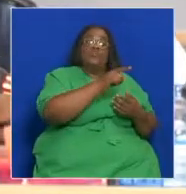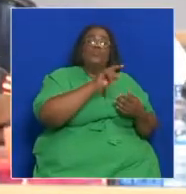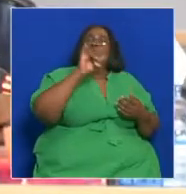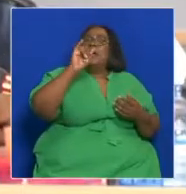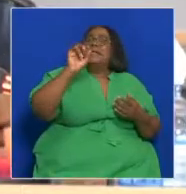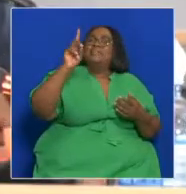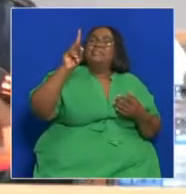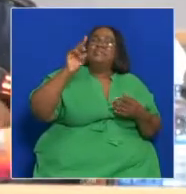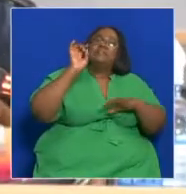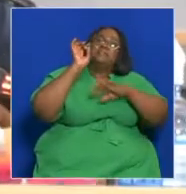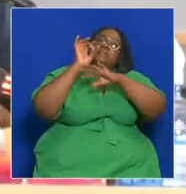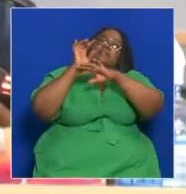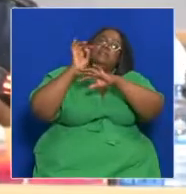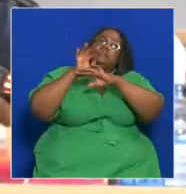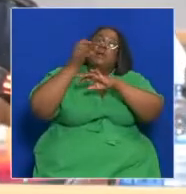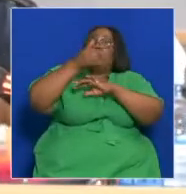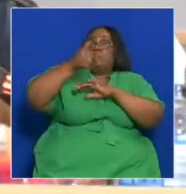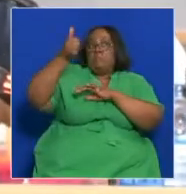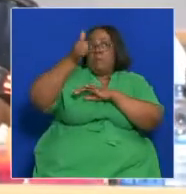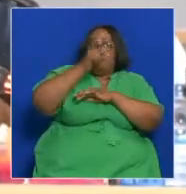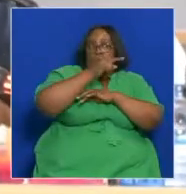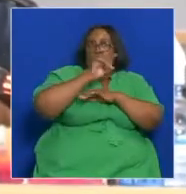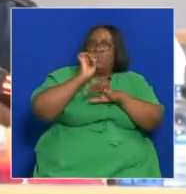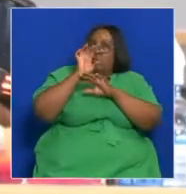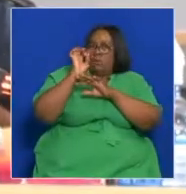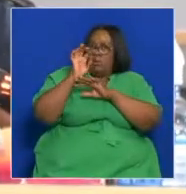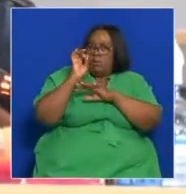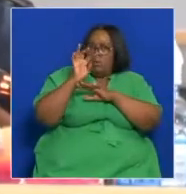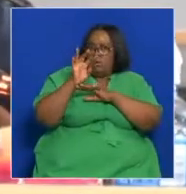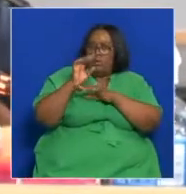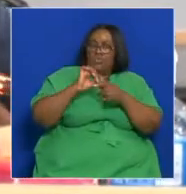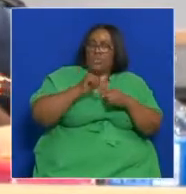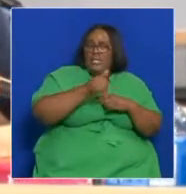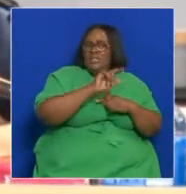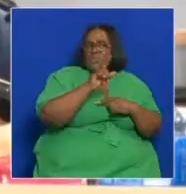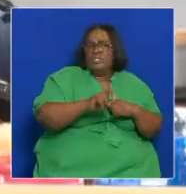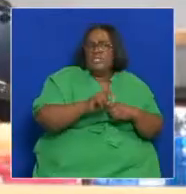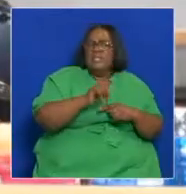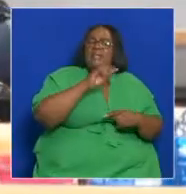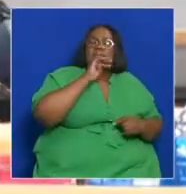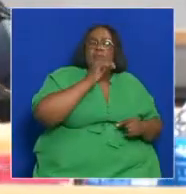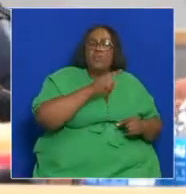The next question is, well, what does that mean in fact?